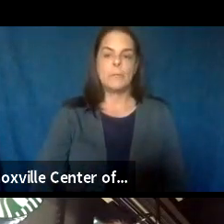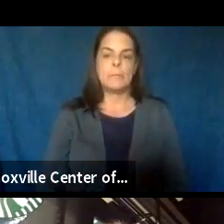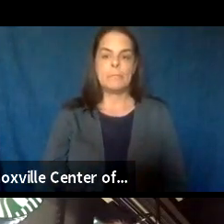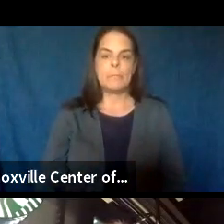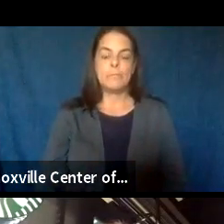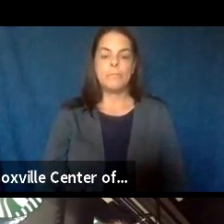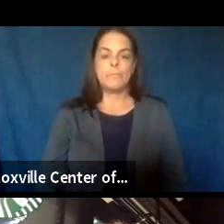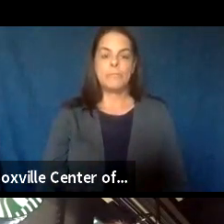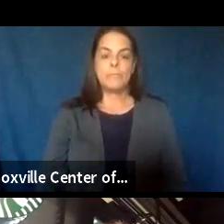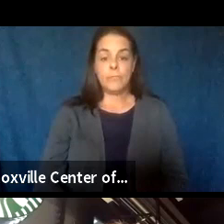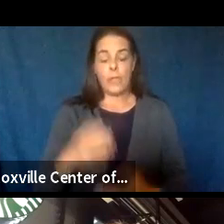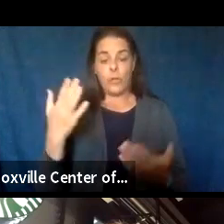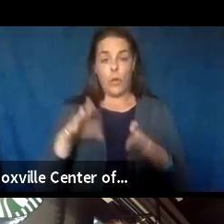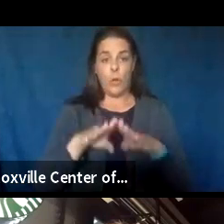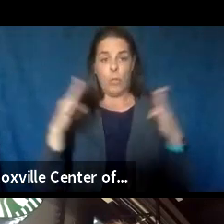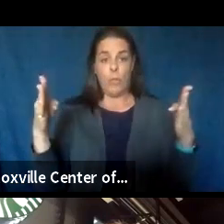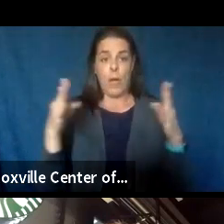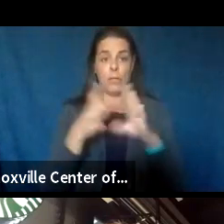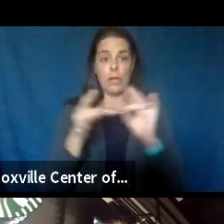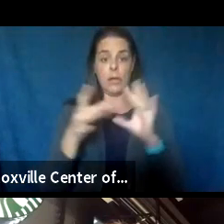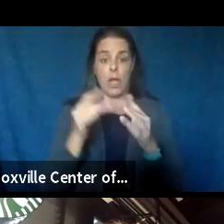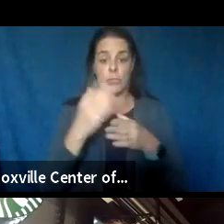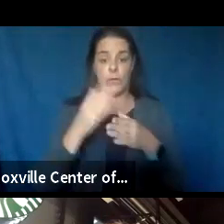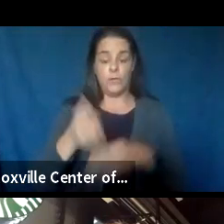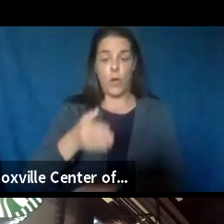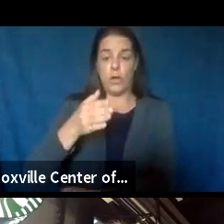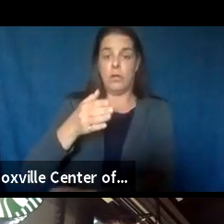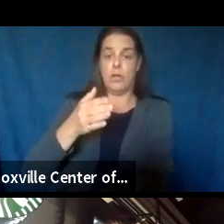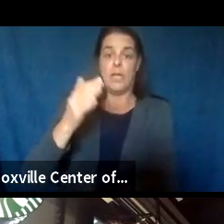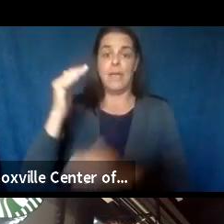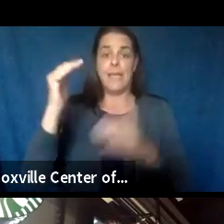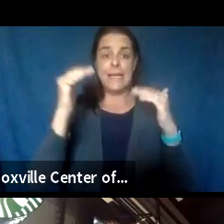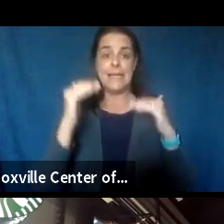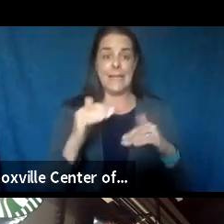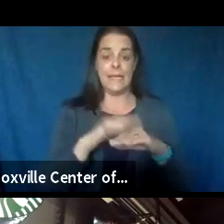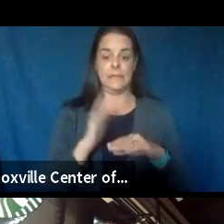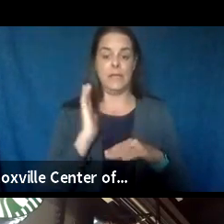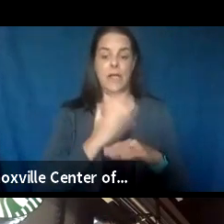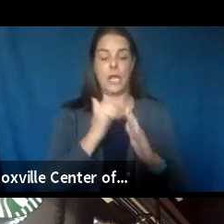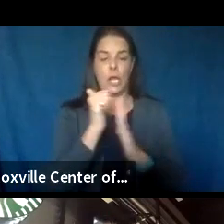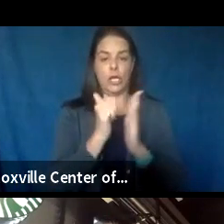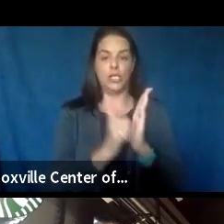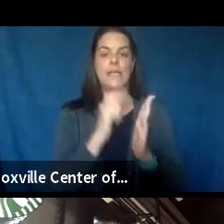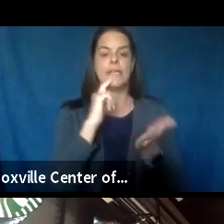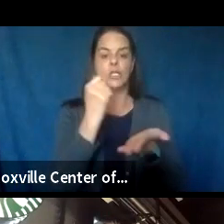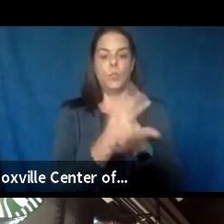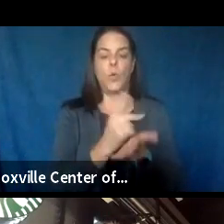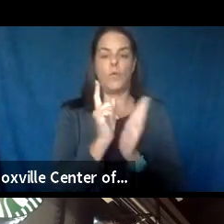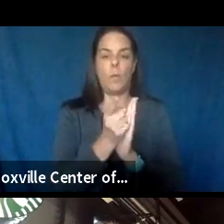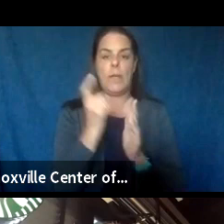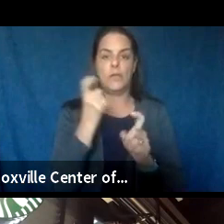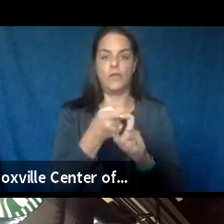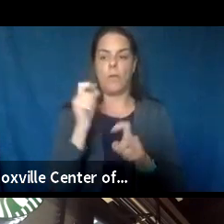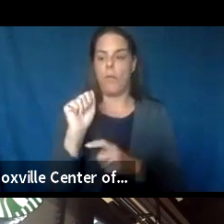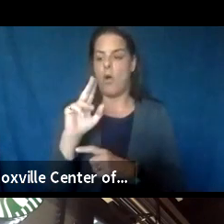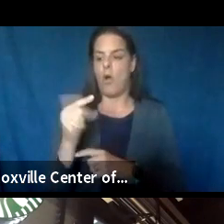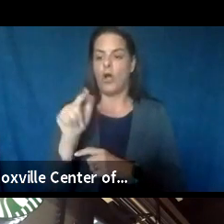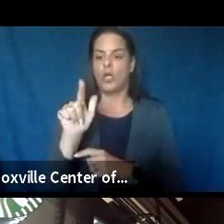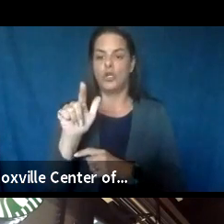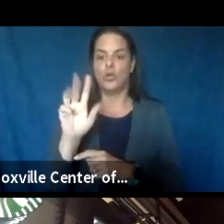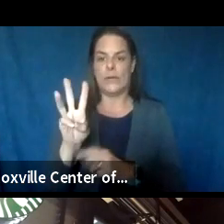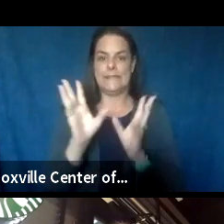the completion of the public forum, the next item on our agenda is approval of the minutes from the August